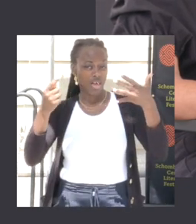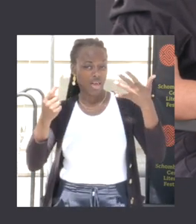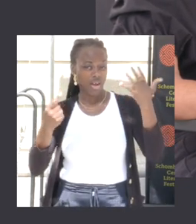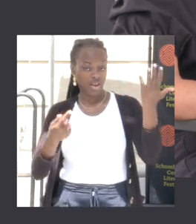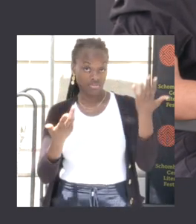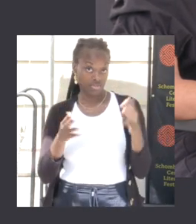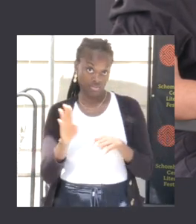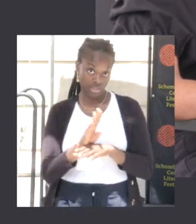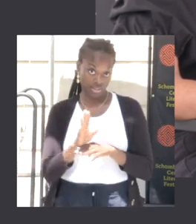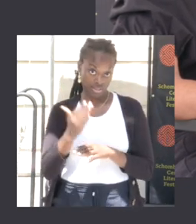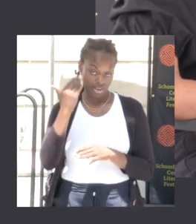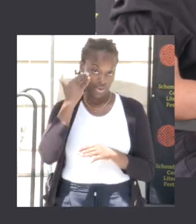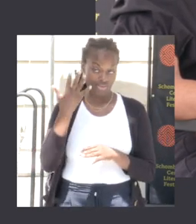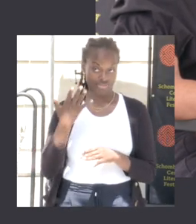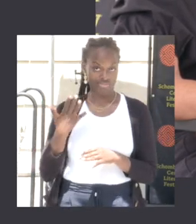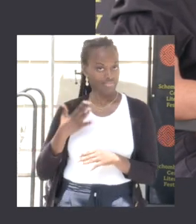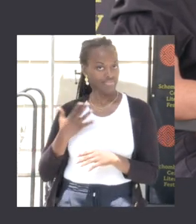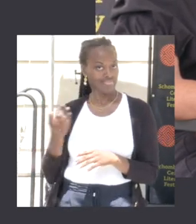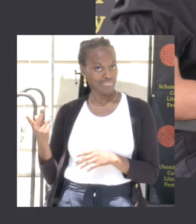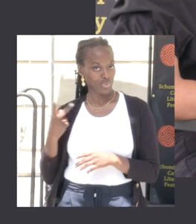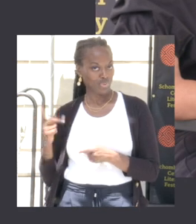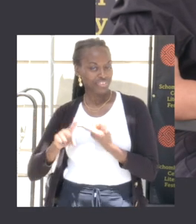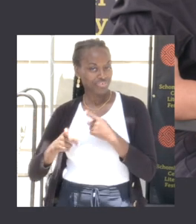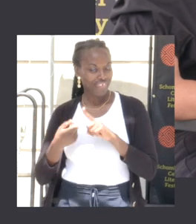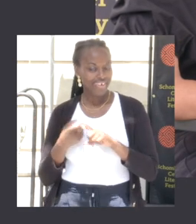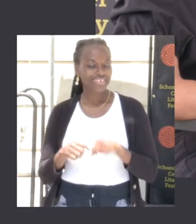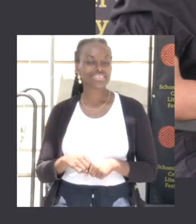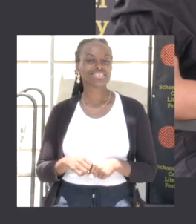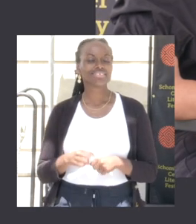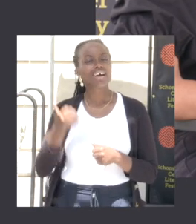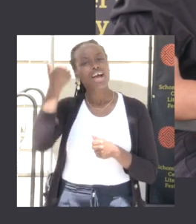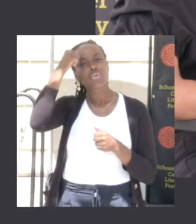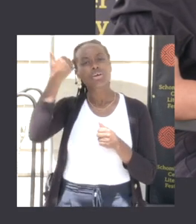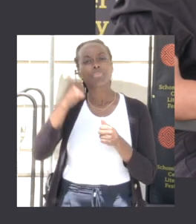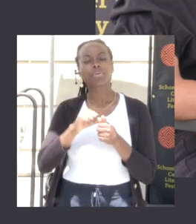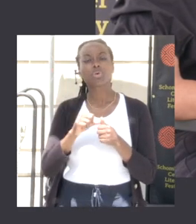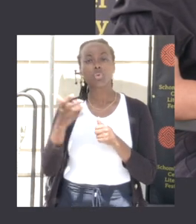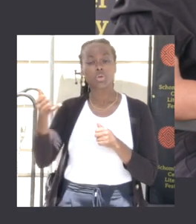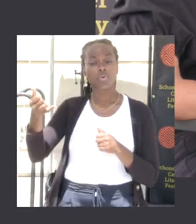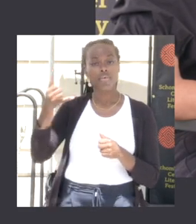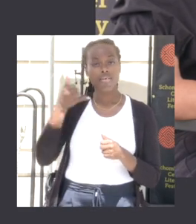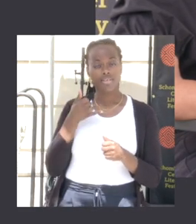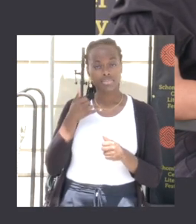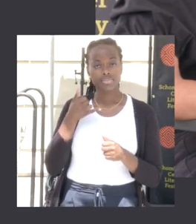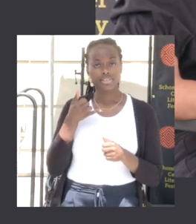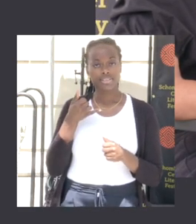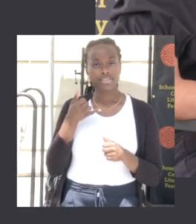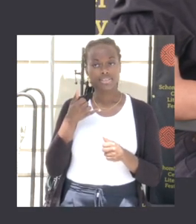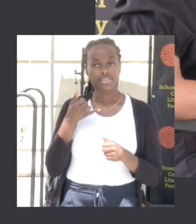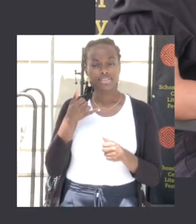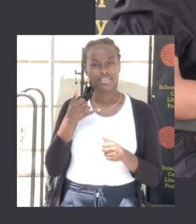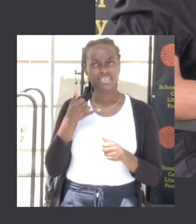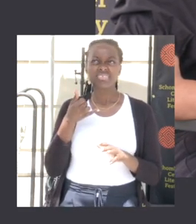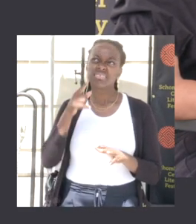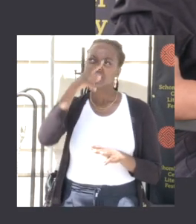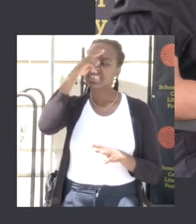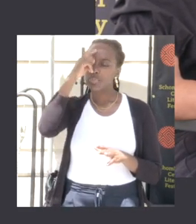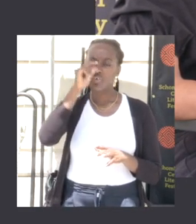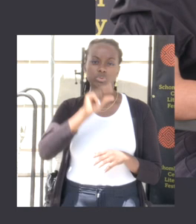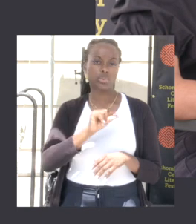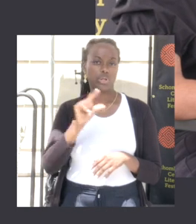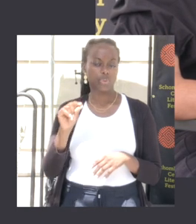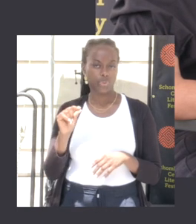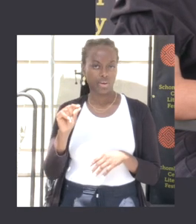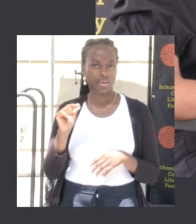as I know as your friend. And I remember when you called me summer of 2020,